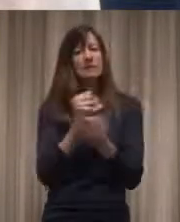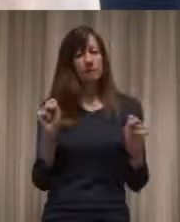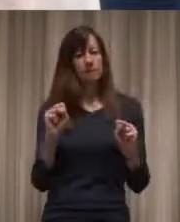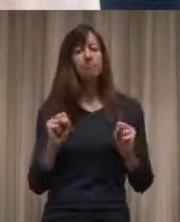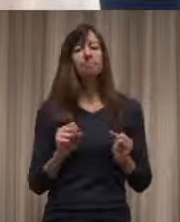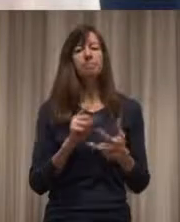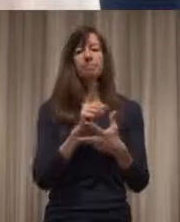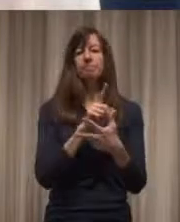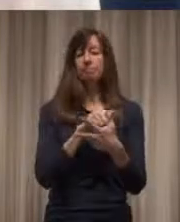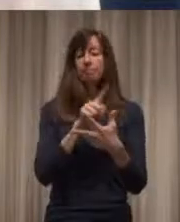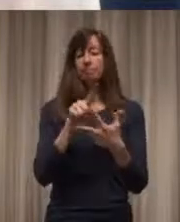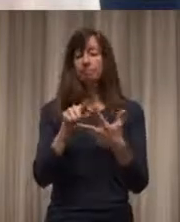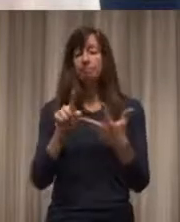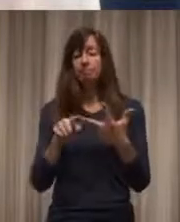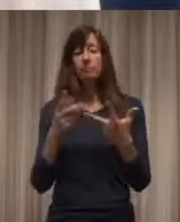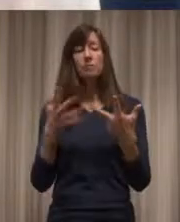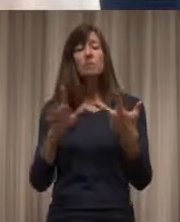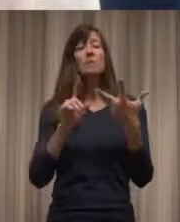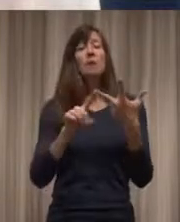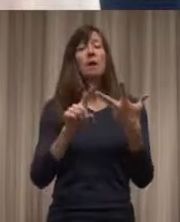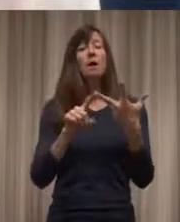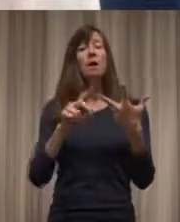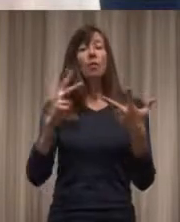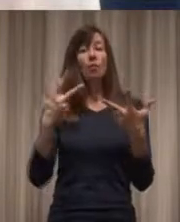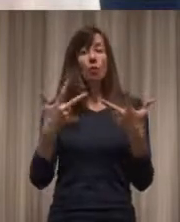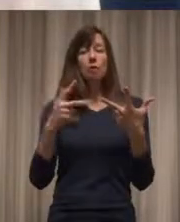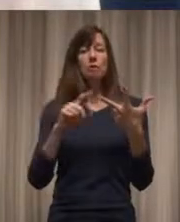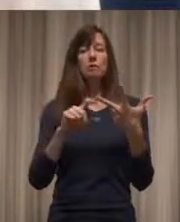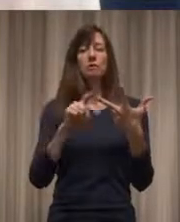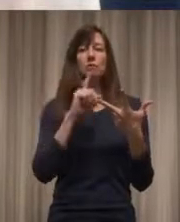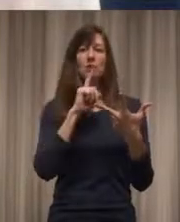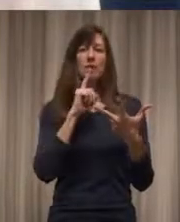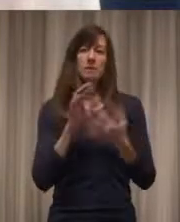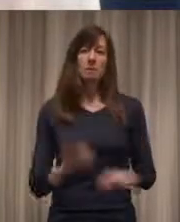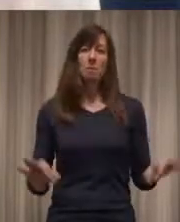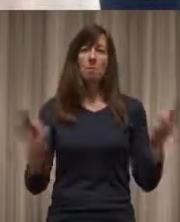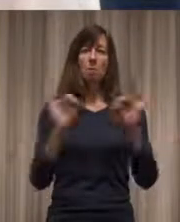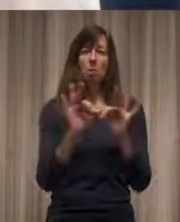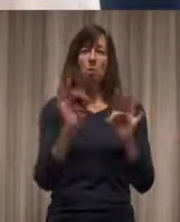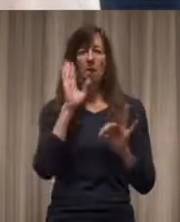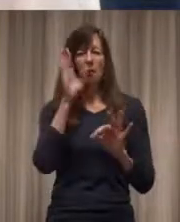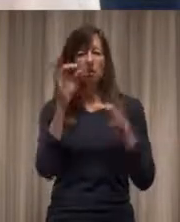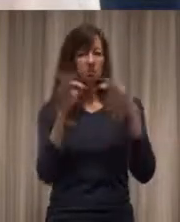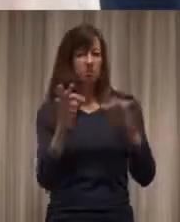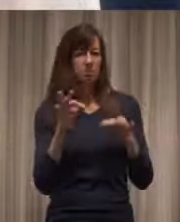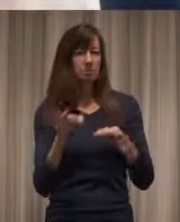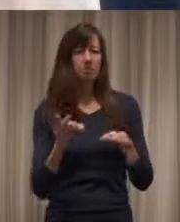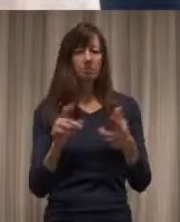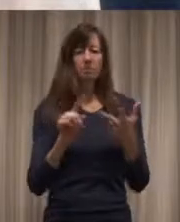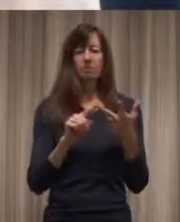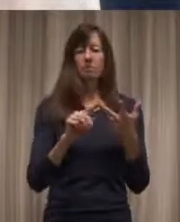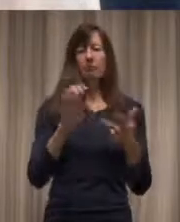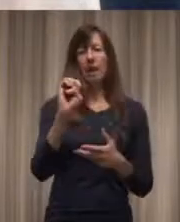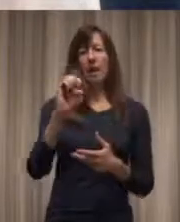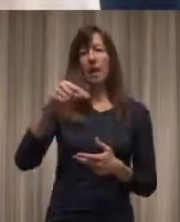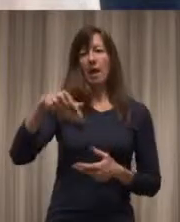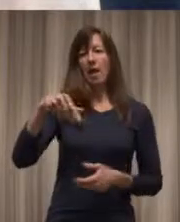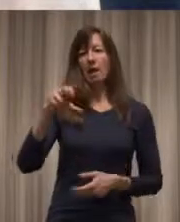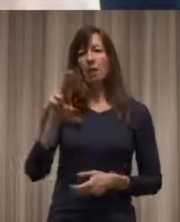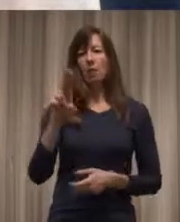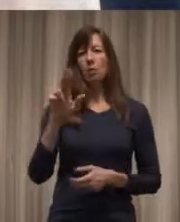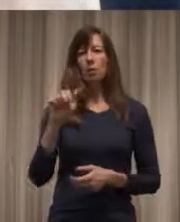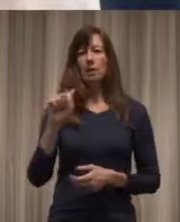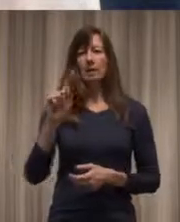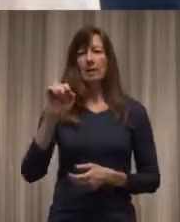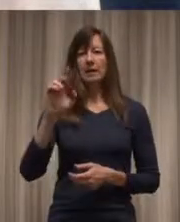third aspect, which is built into our plan that I'll roll out here in a minute, is equity. We know that so many in our